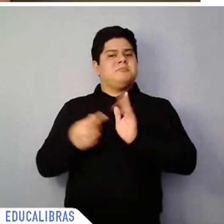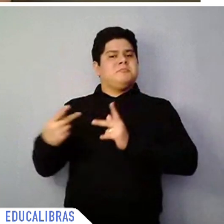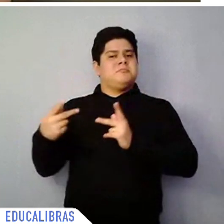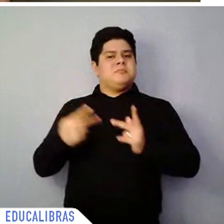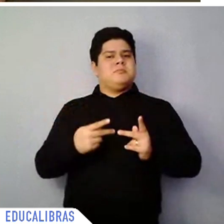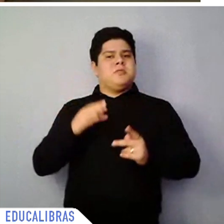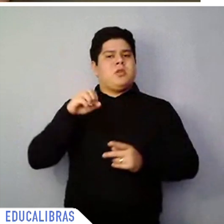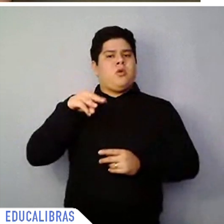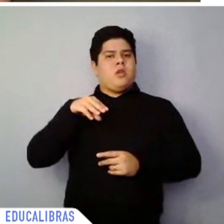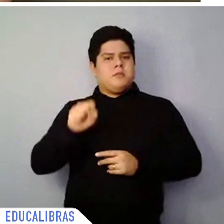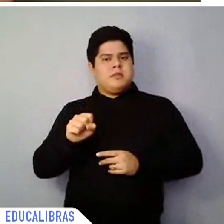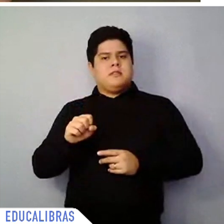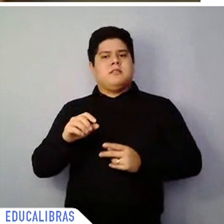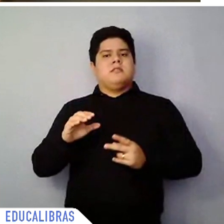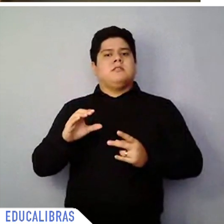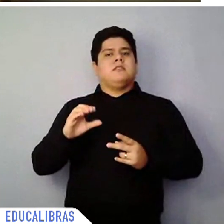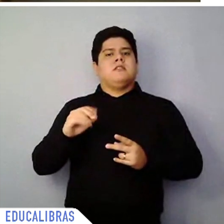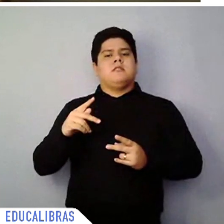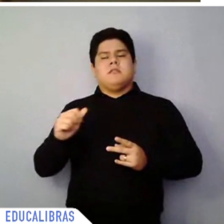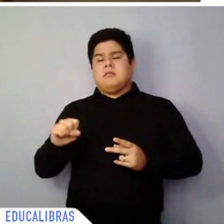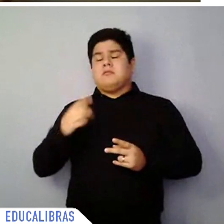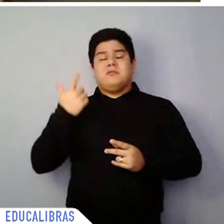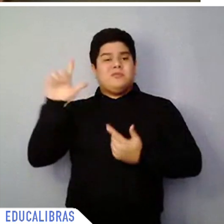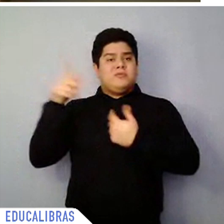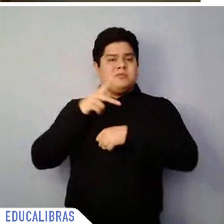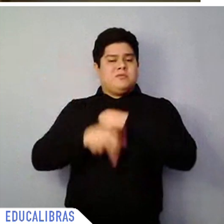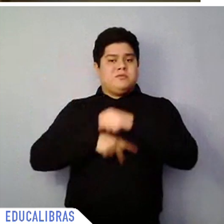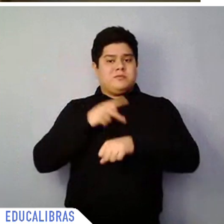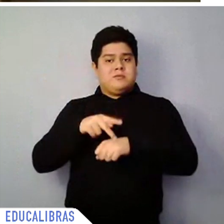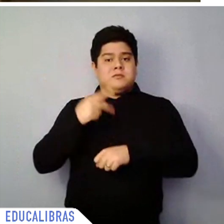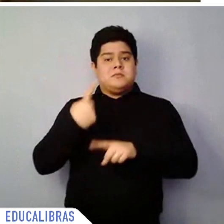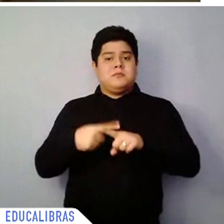Brazilian calendar, that has always been